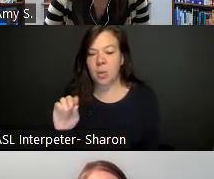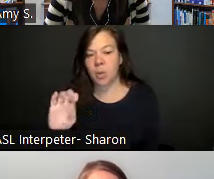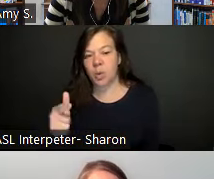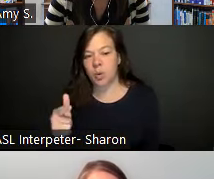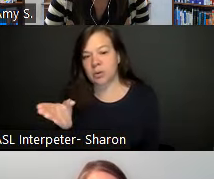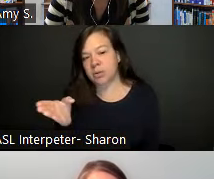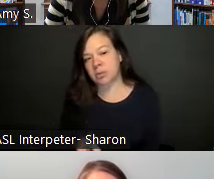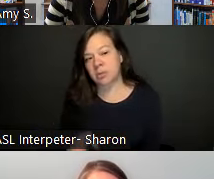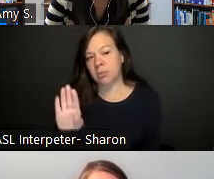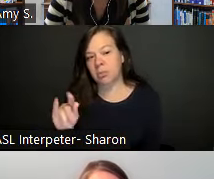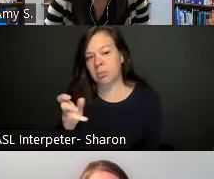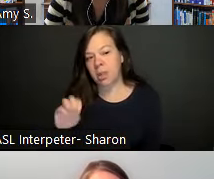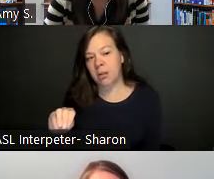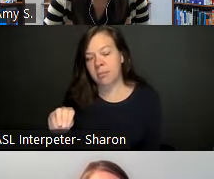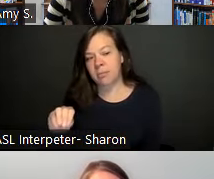massgeneral.org/Blum-Center.